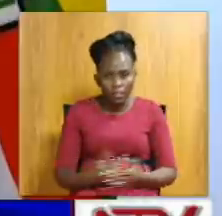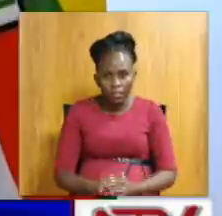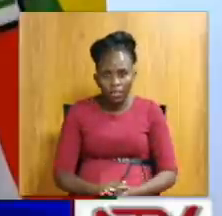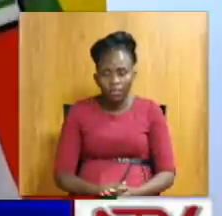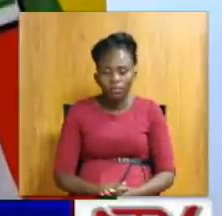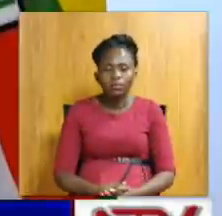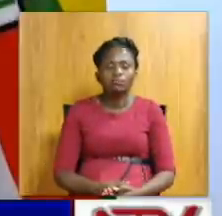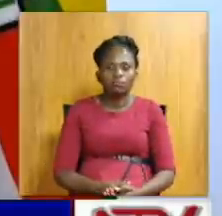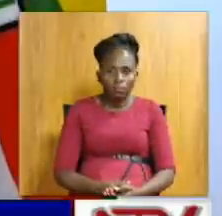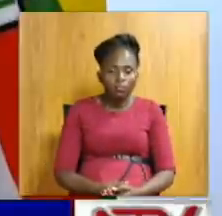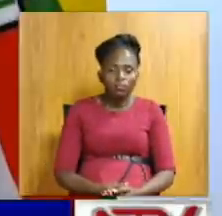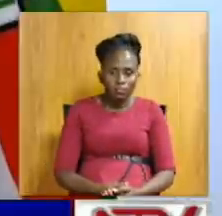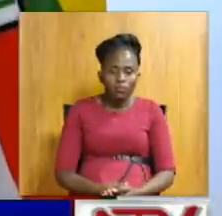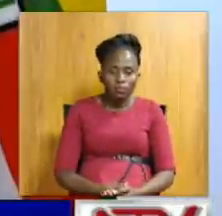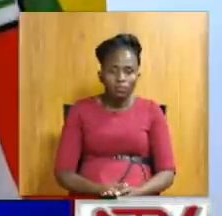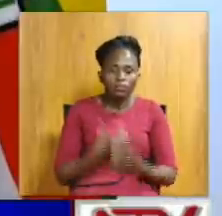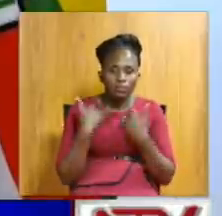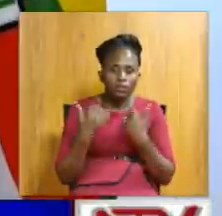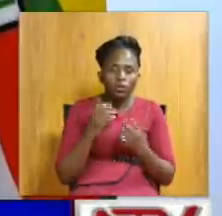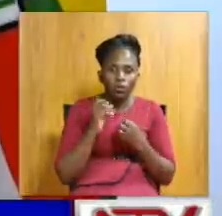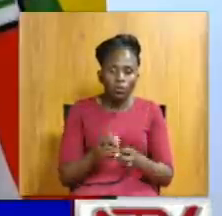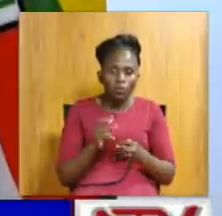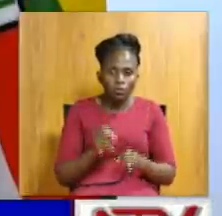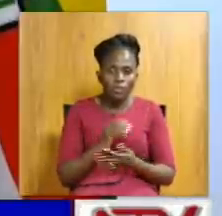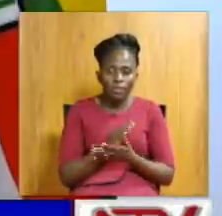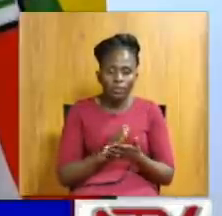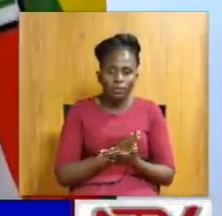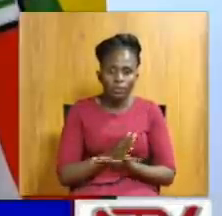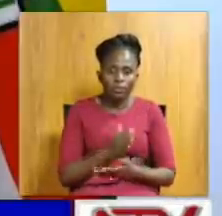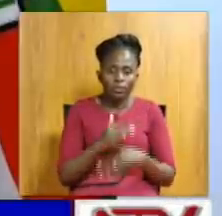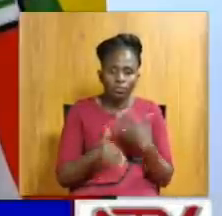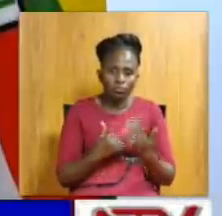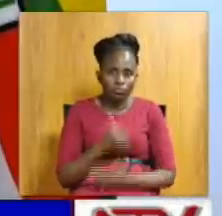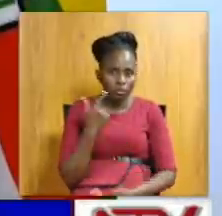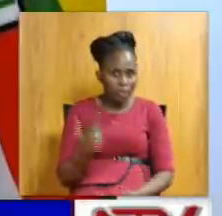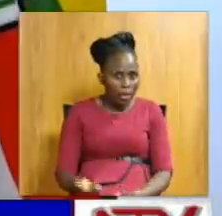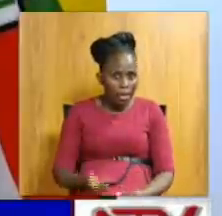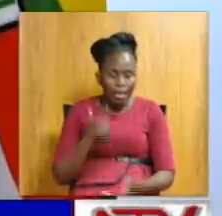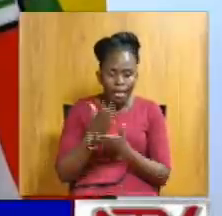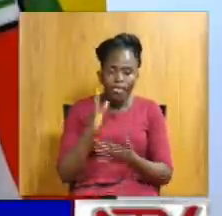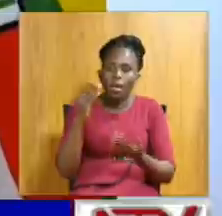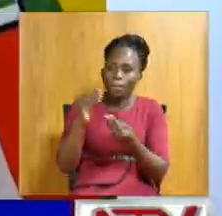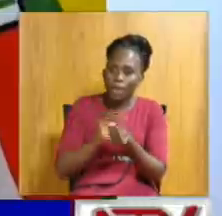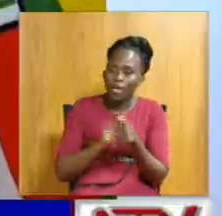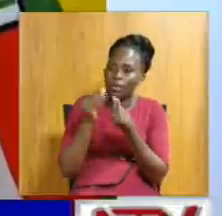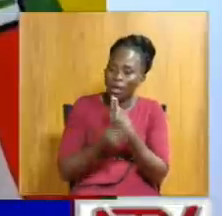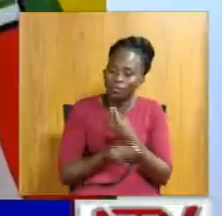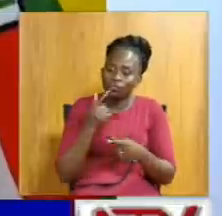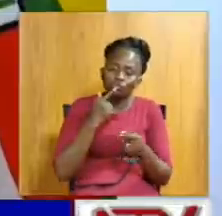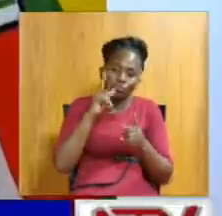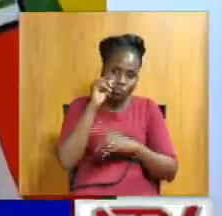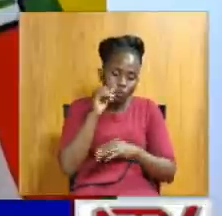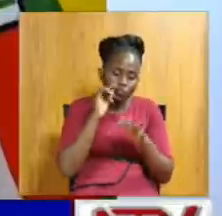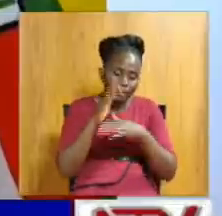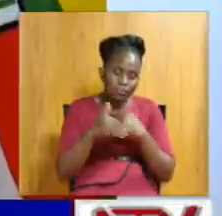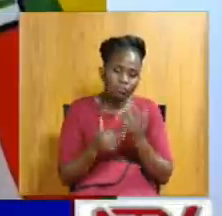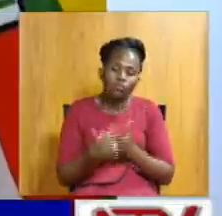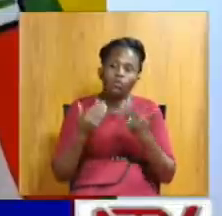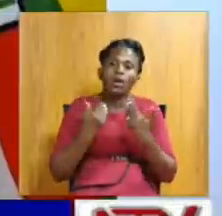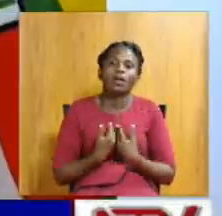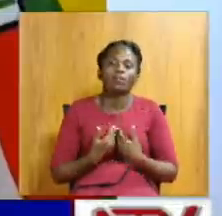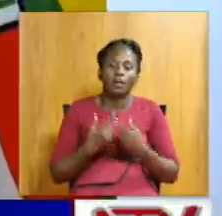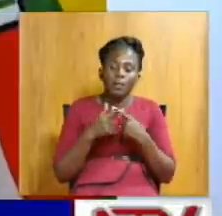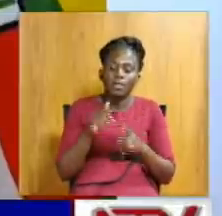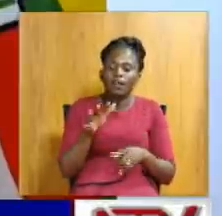Bananas are another example of the need to modernize in order to stop the underutilization of the land we have. The average yield